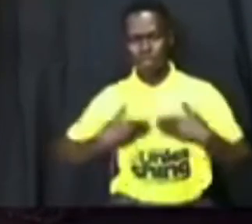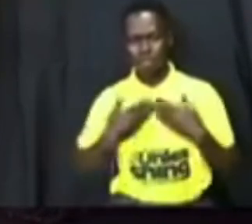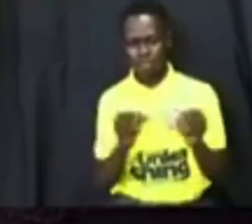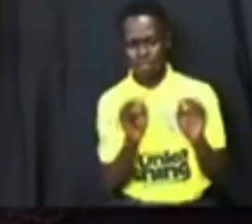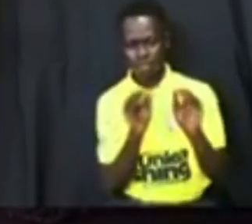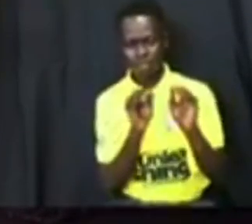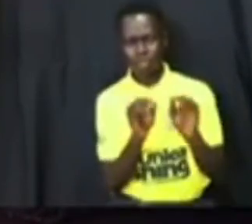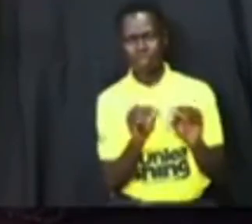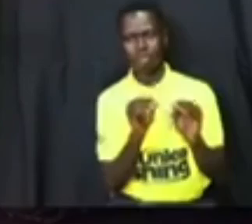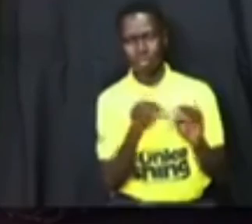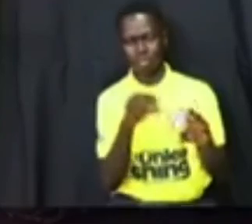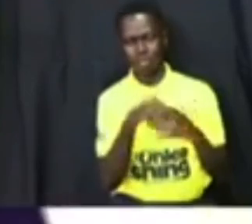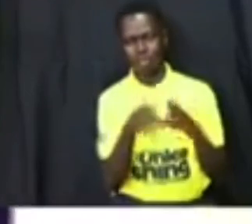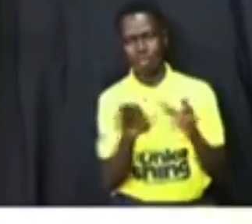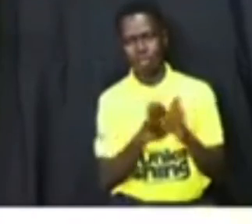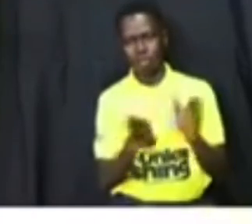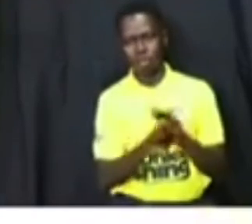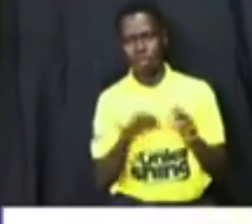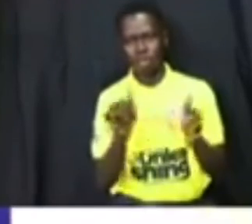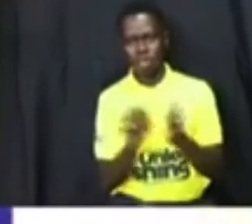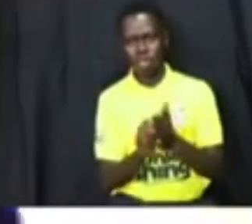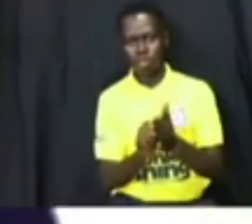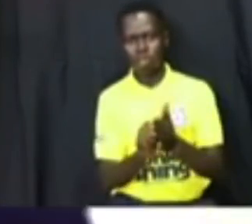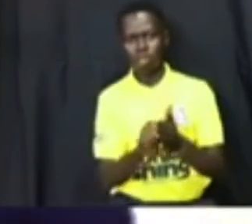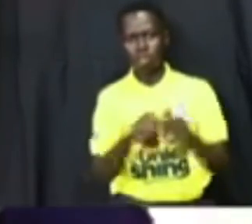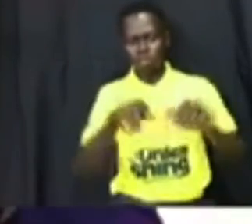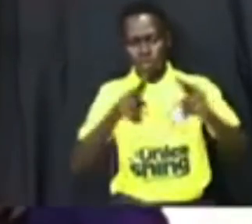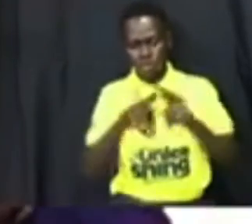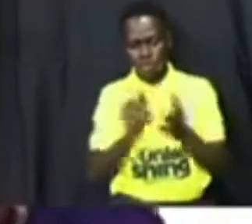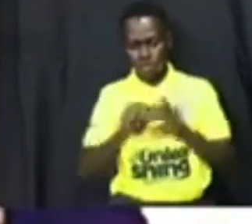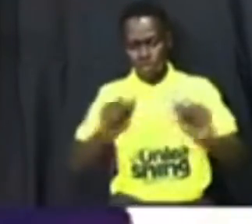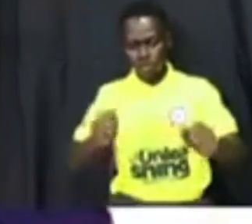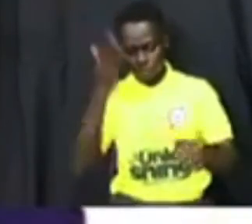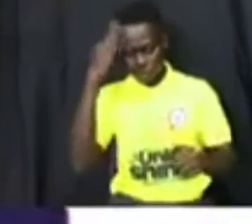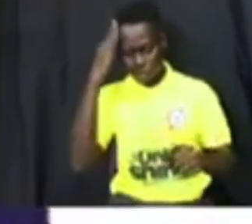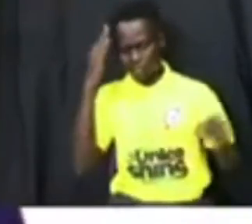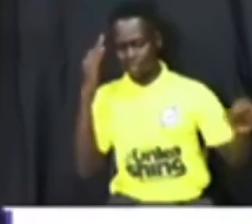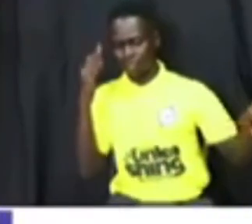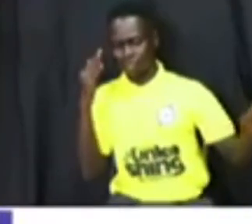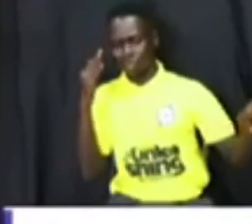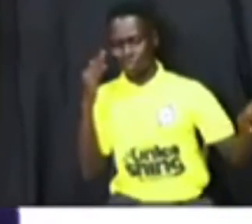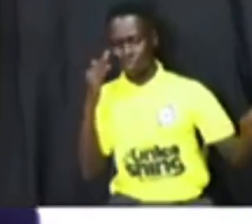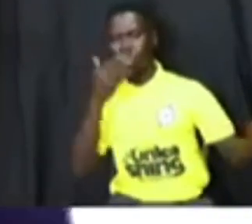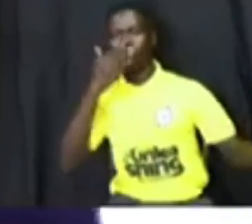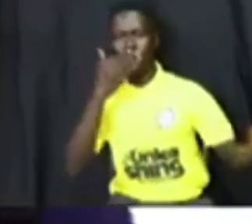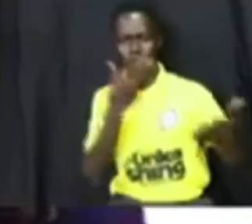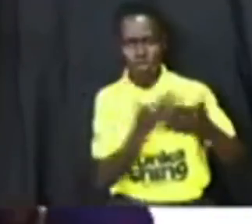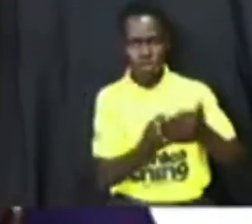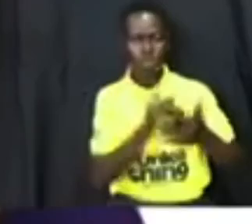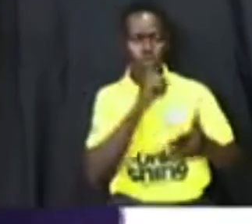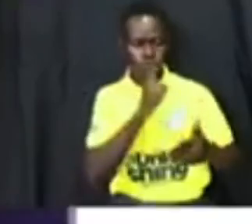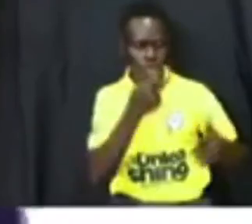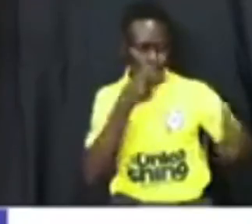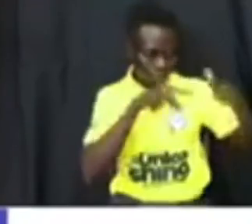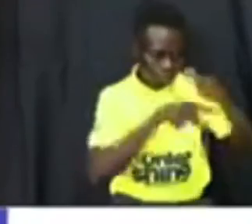Or the good to be differentiated from the bad. This is the time.